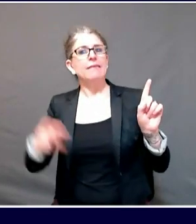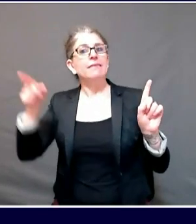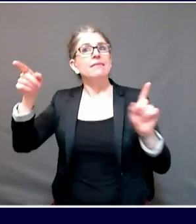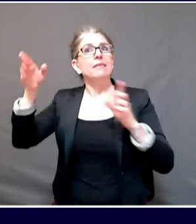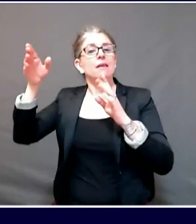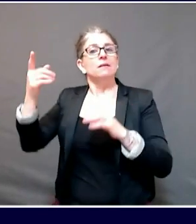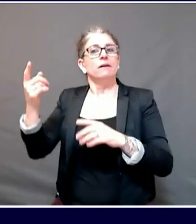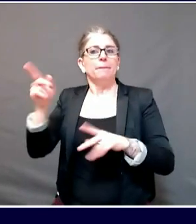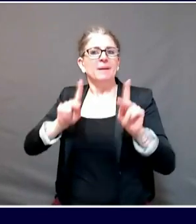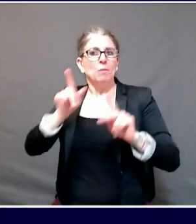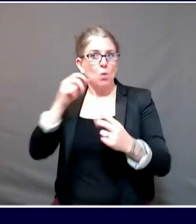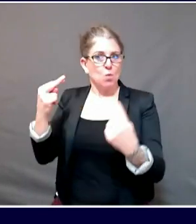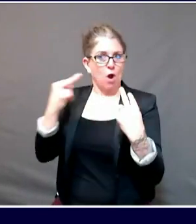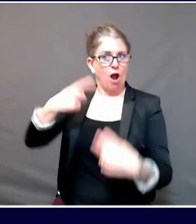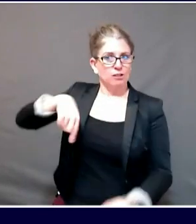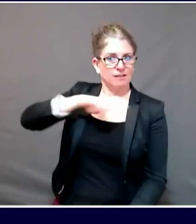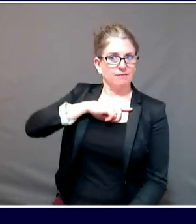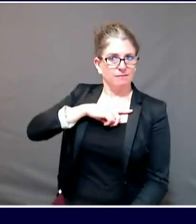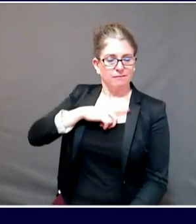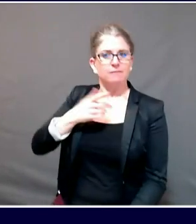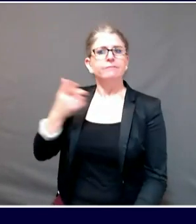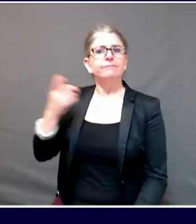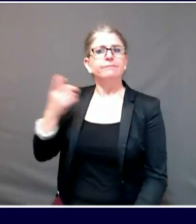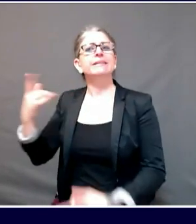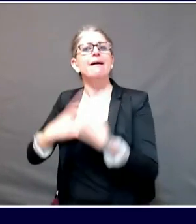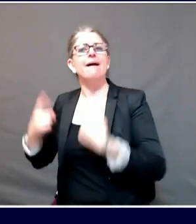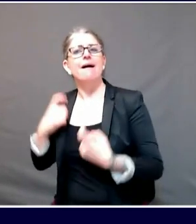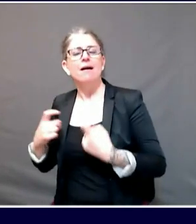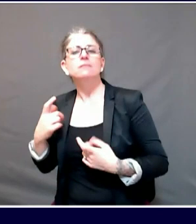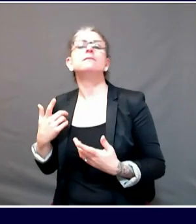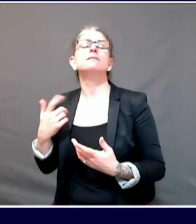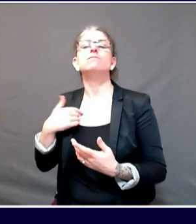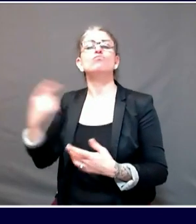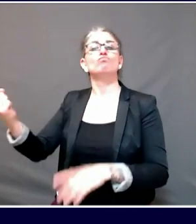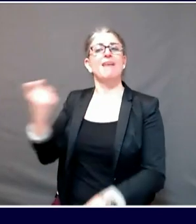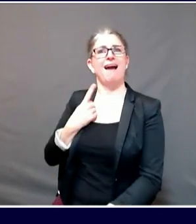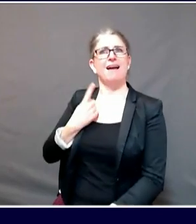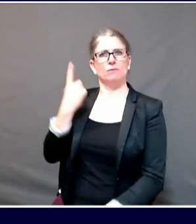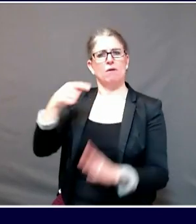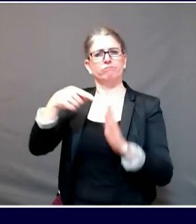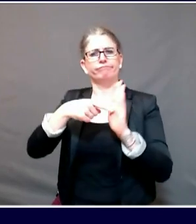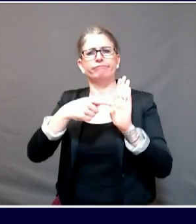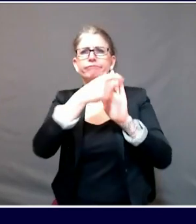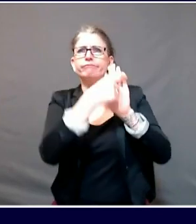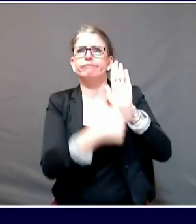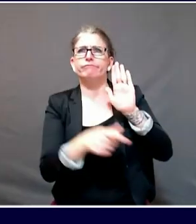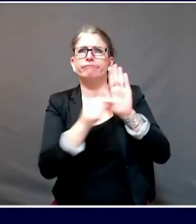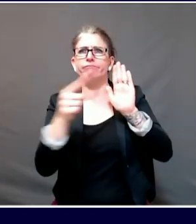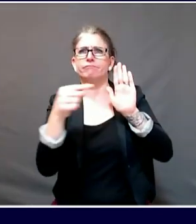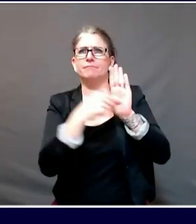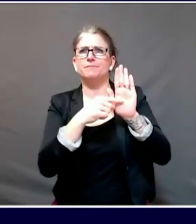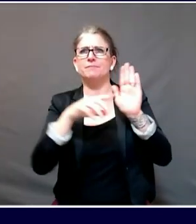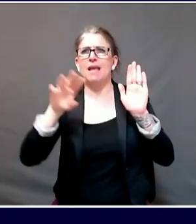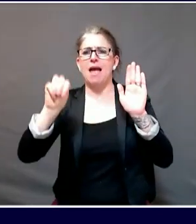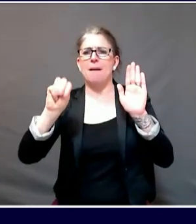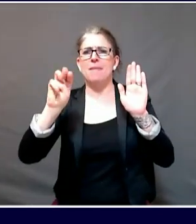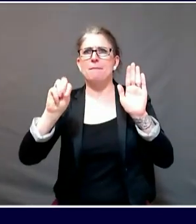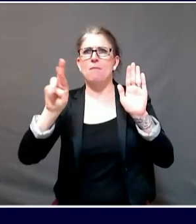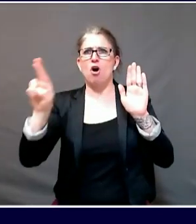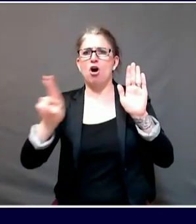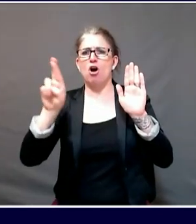Society for Microbiology that found that the MMR vaccine might offer some protection from COVID. The lead author